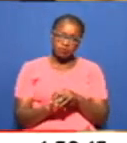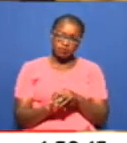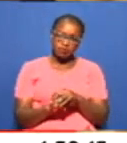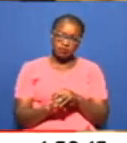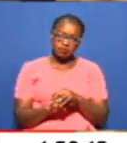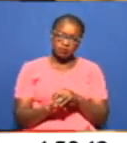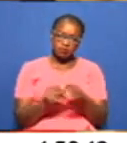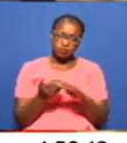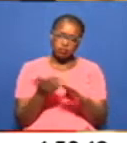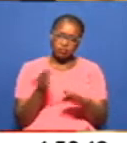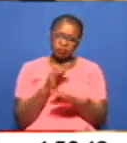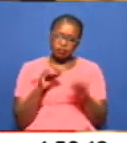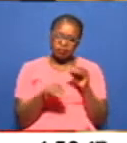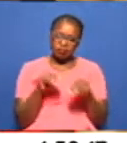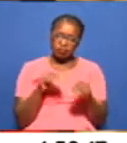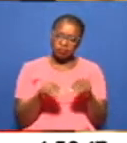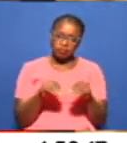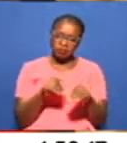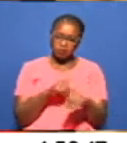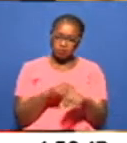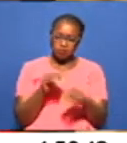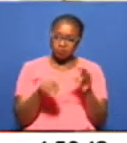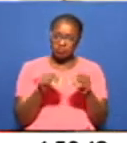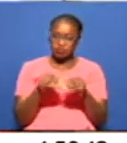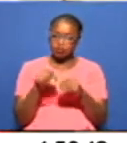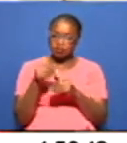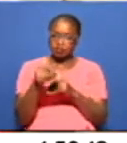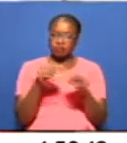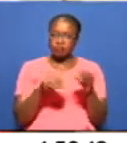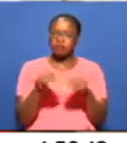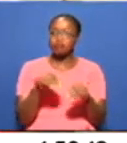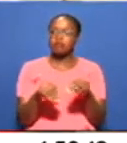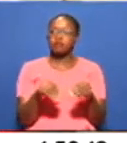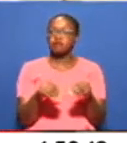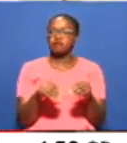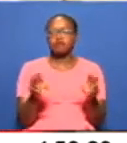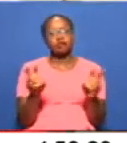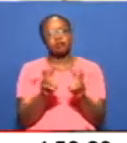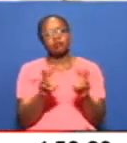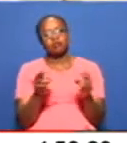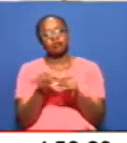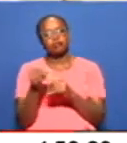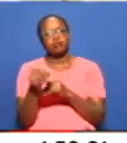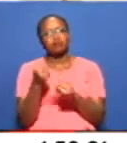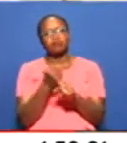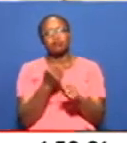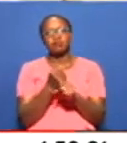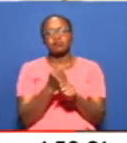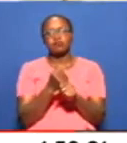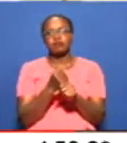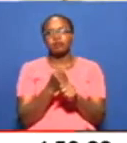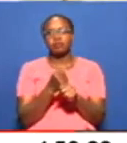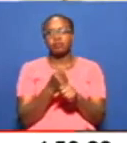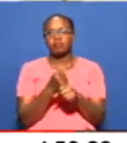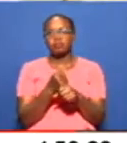before elections, during election and after elections. I'm looking forward to work